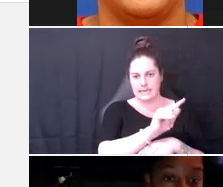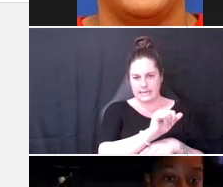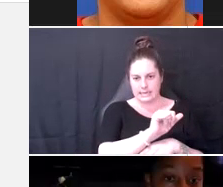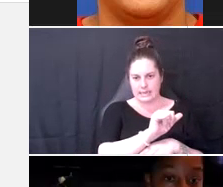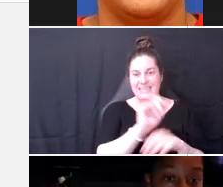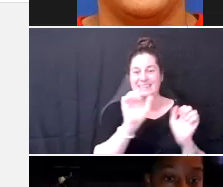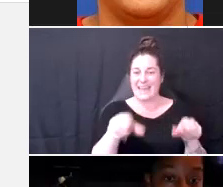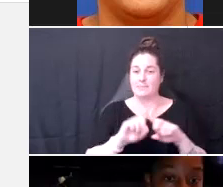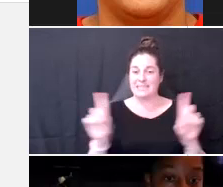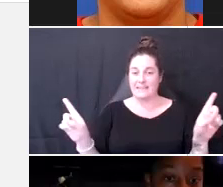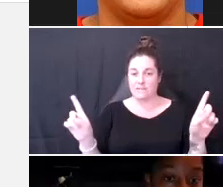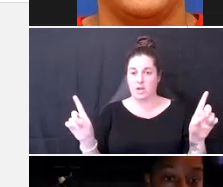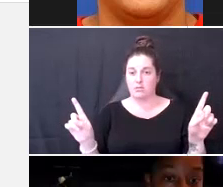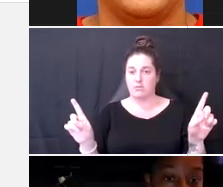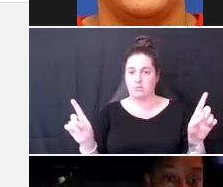Okay.